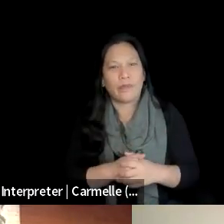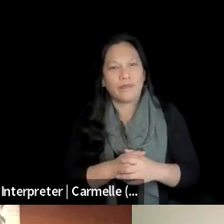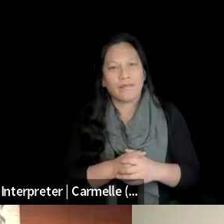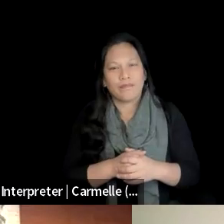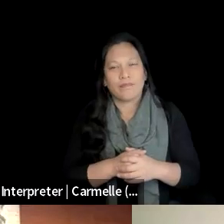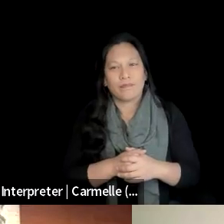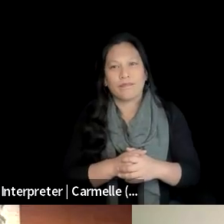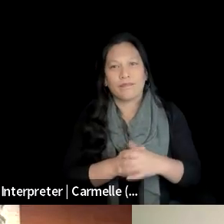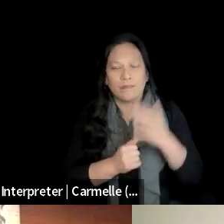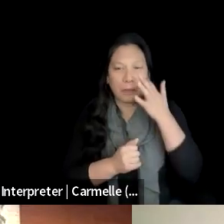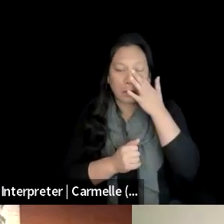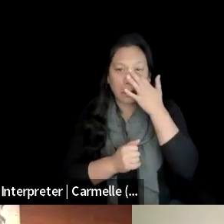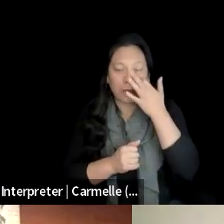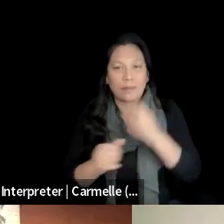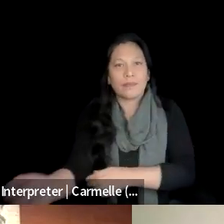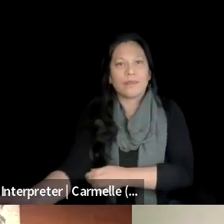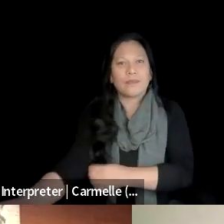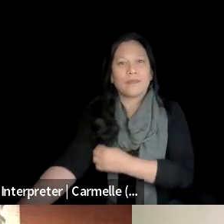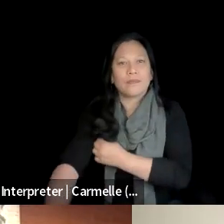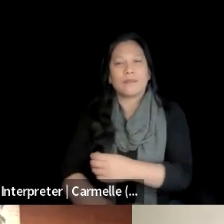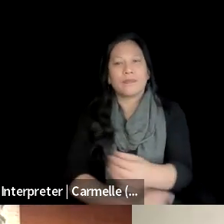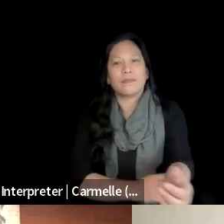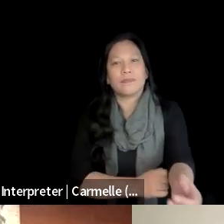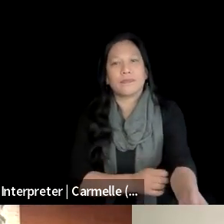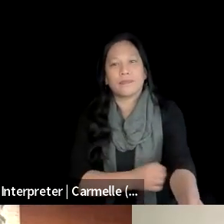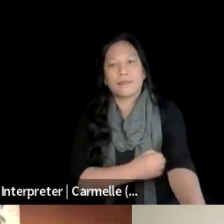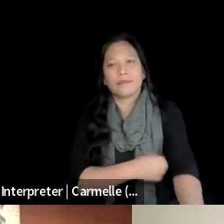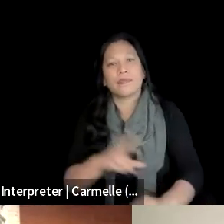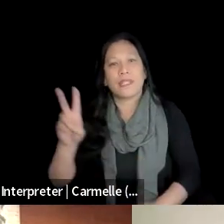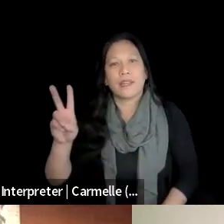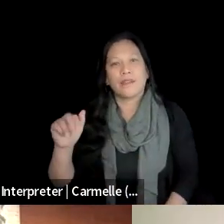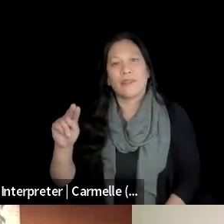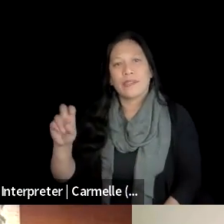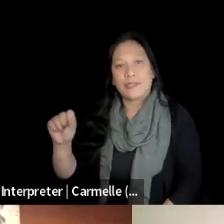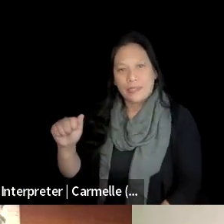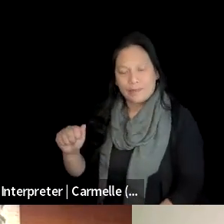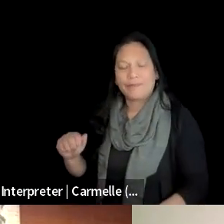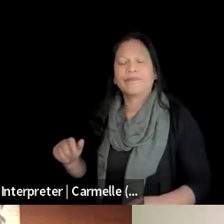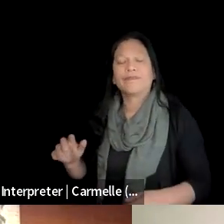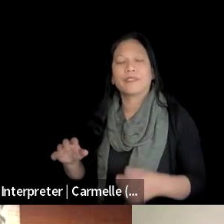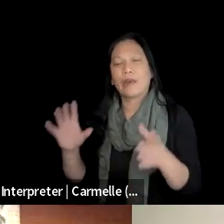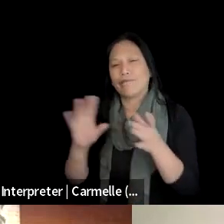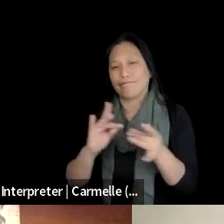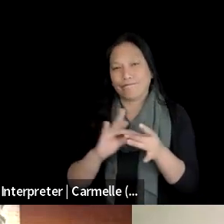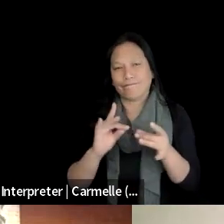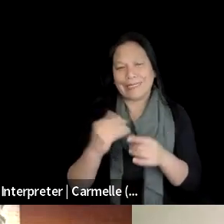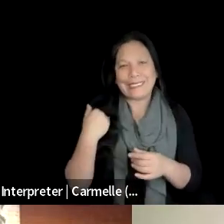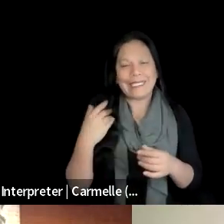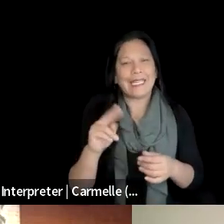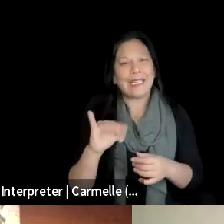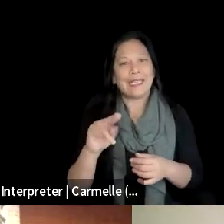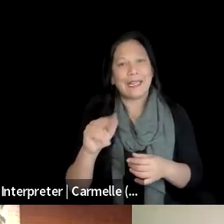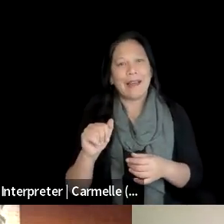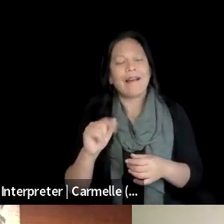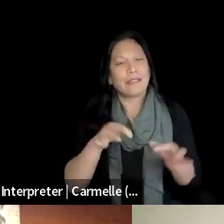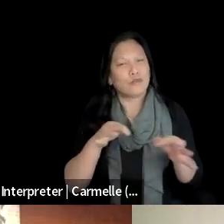case. Thanks. That's great. So Nina has described those situations that are so very